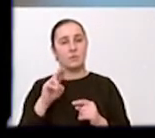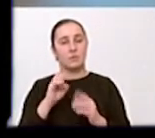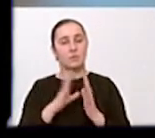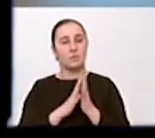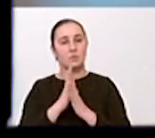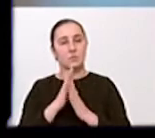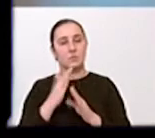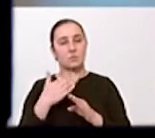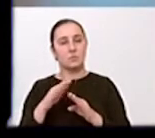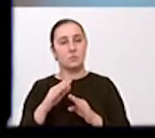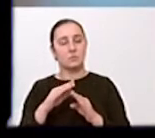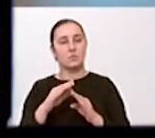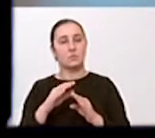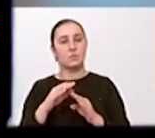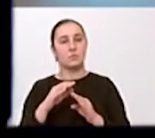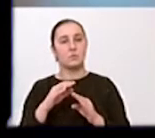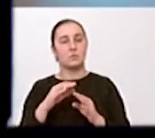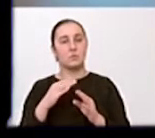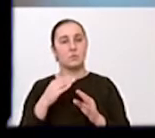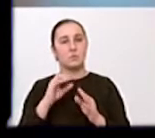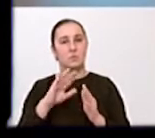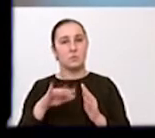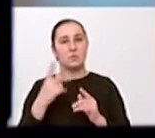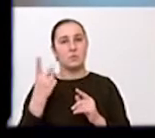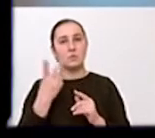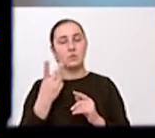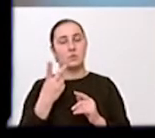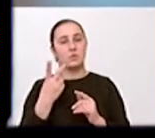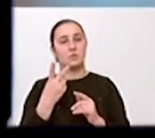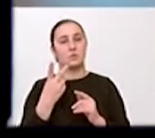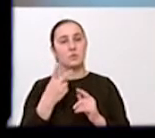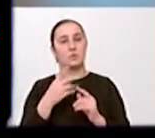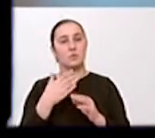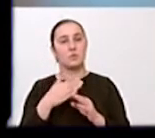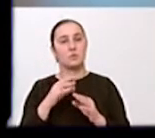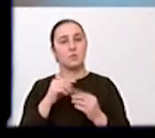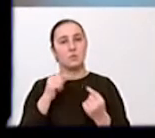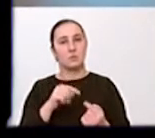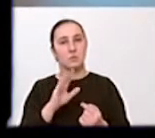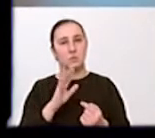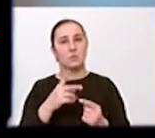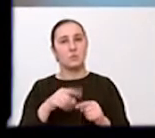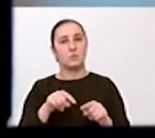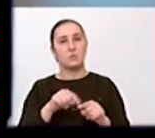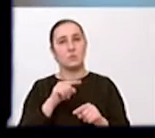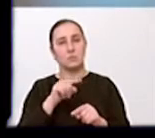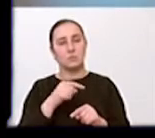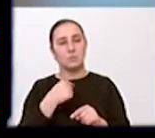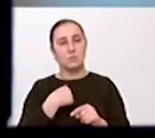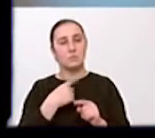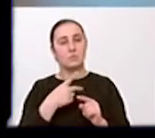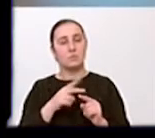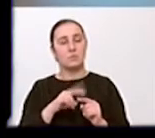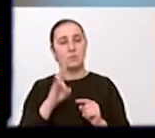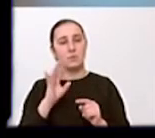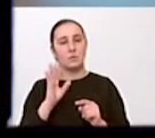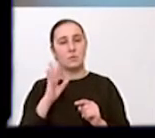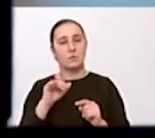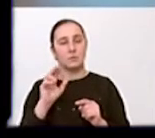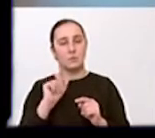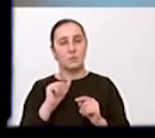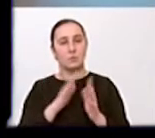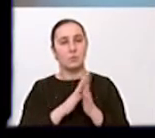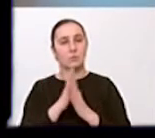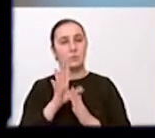qismini olib tashladik. Bu ikkinchi qatlamga tegishli bo'lyapti shu yerda. Endi esa biz, demak, novda o'sib